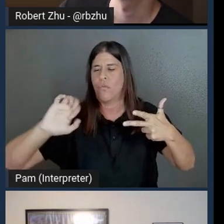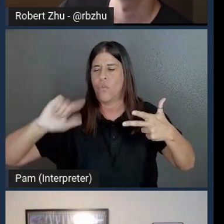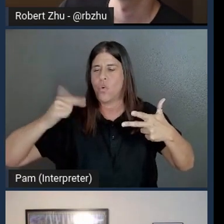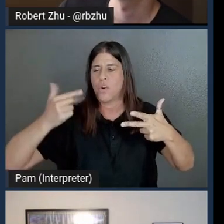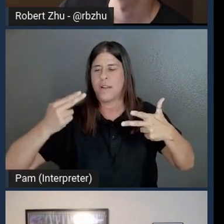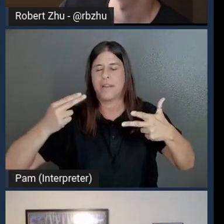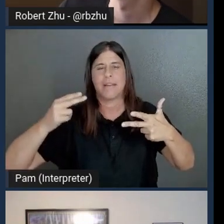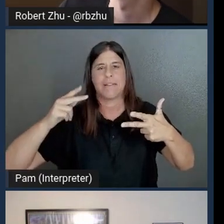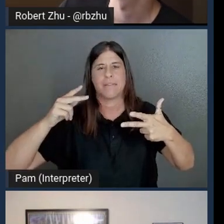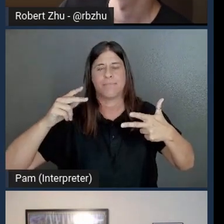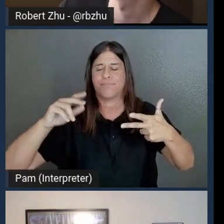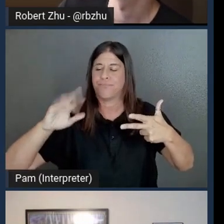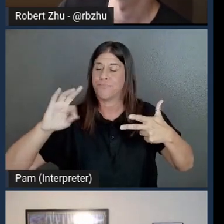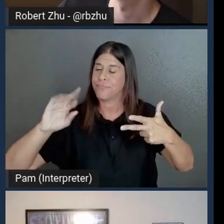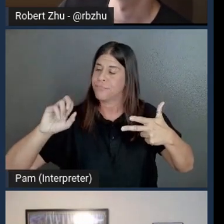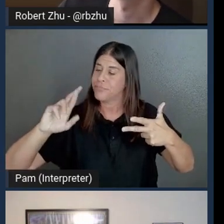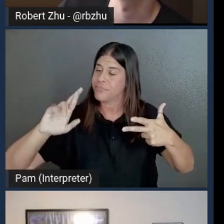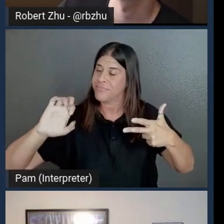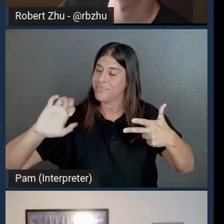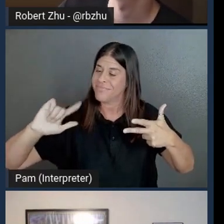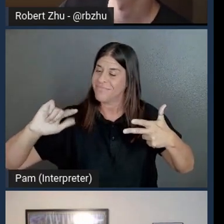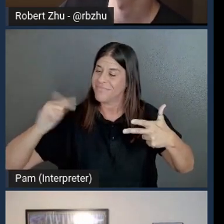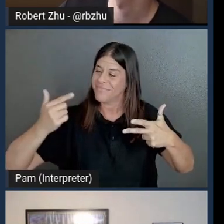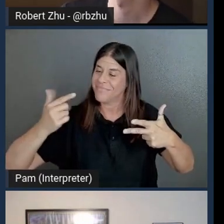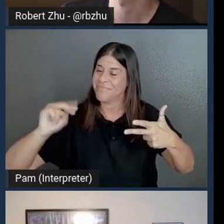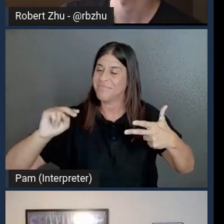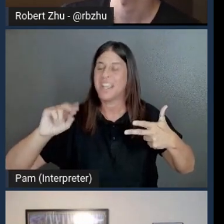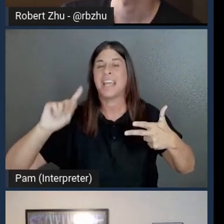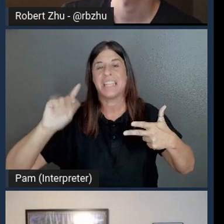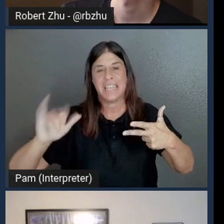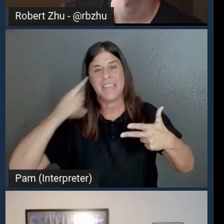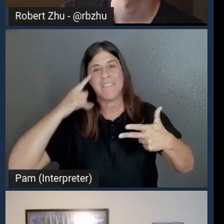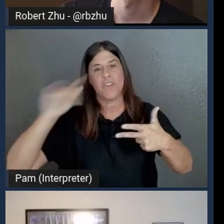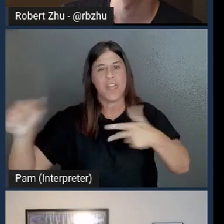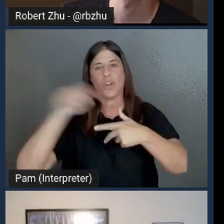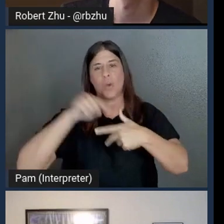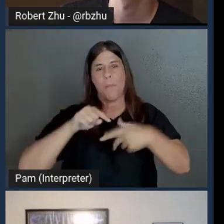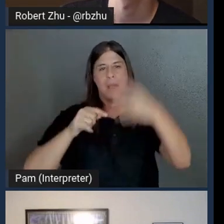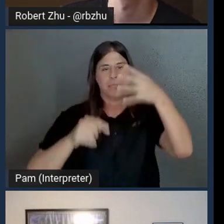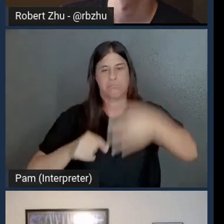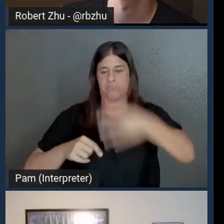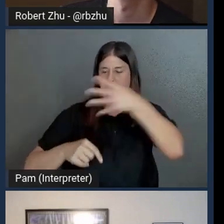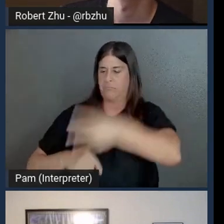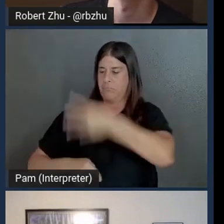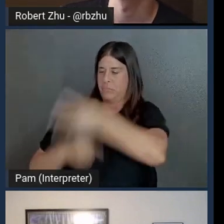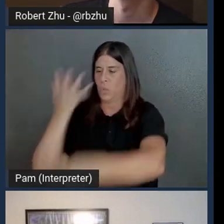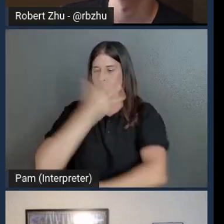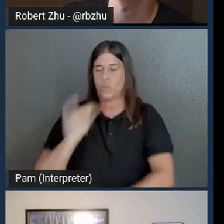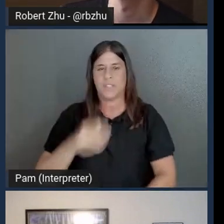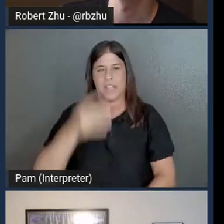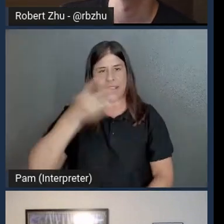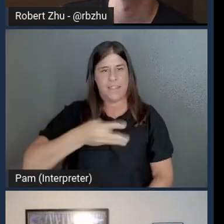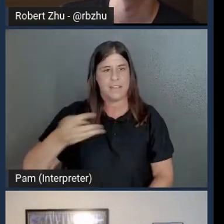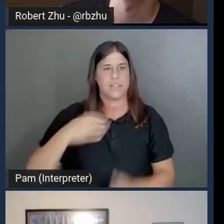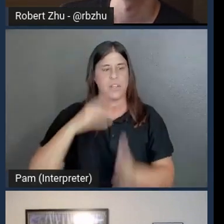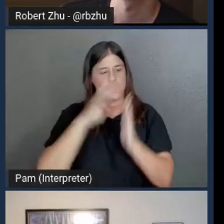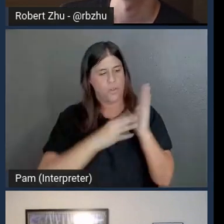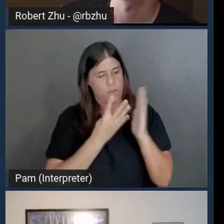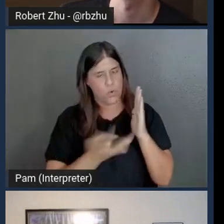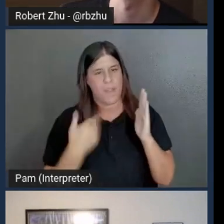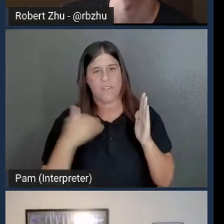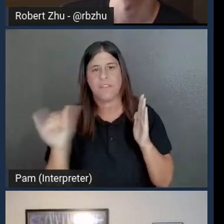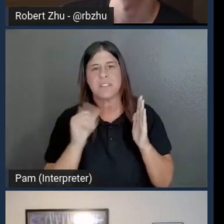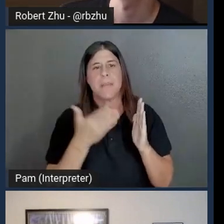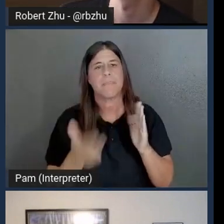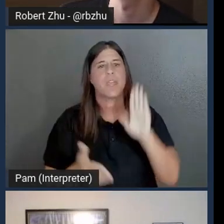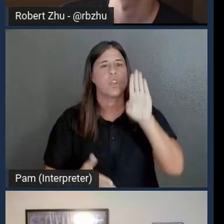through that. You know, your data is probably going to look something like this in order to be able to answer that. So in a graph, if you take the same thing, you know, your